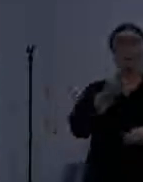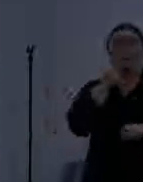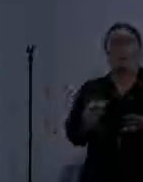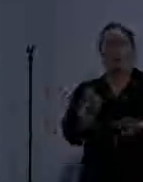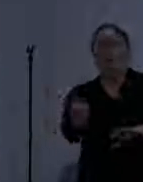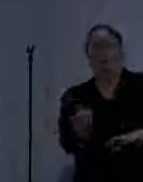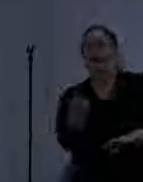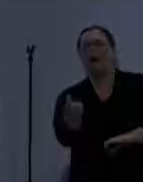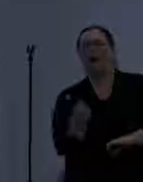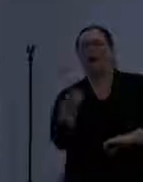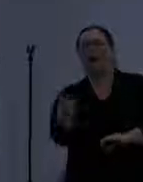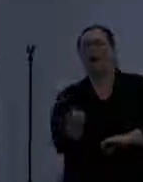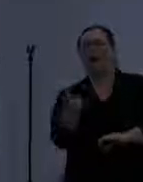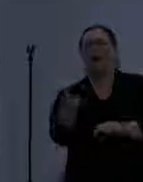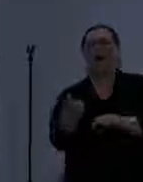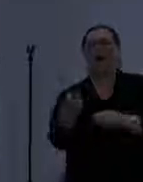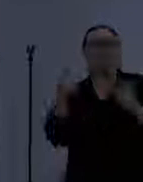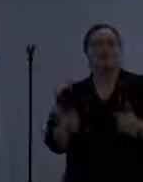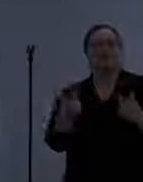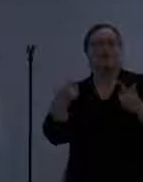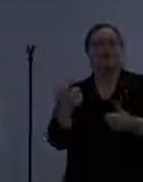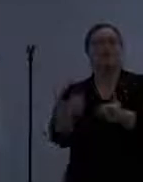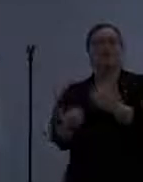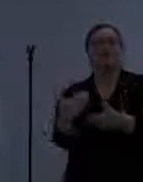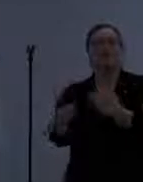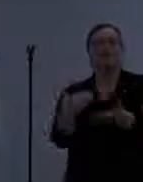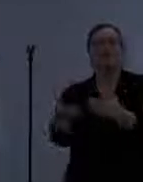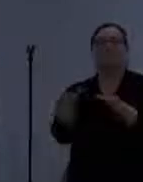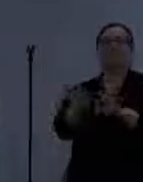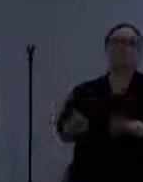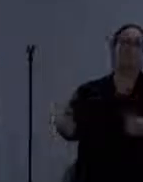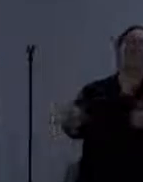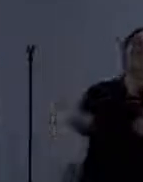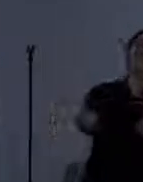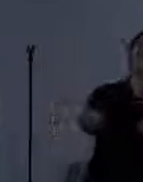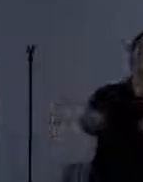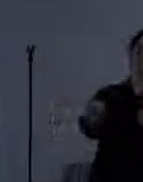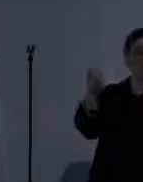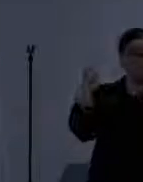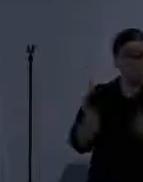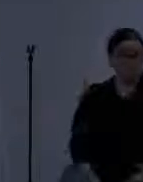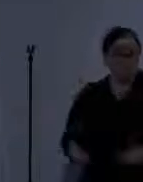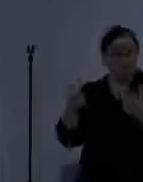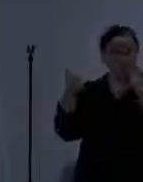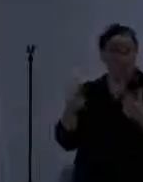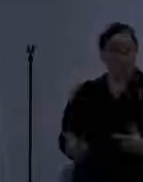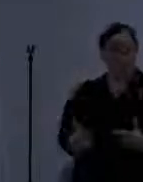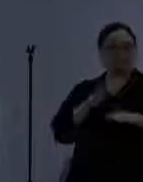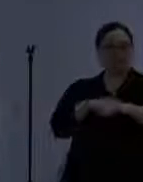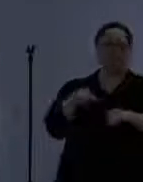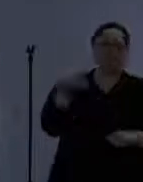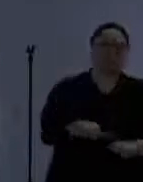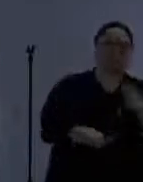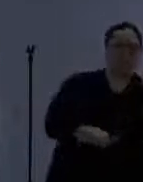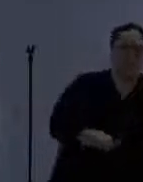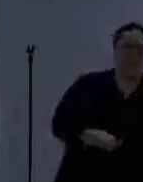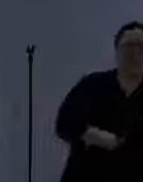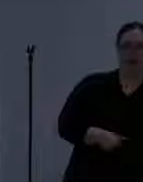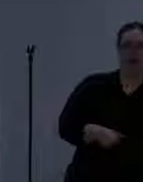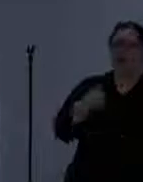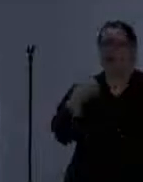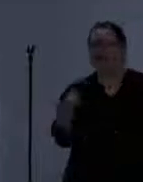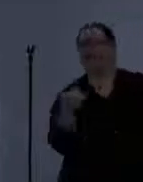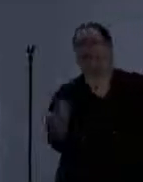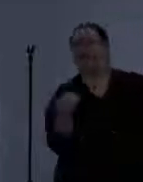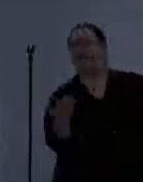positive support strategies in place, and reduce with the aim of eliminating restrictive practices.